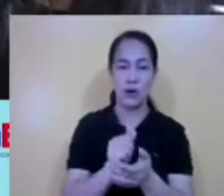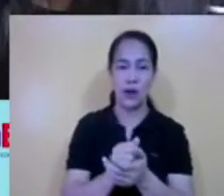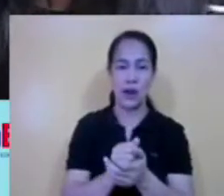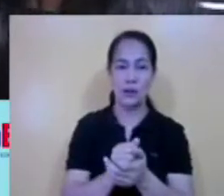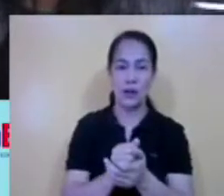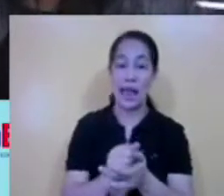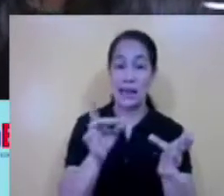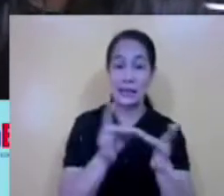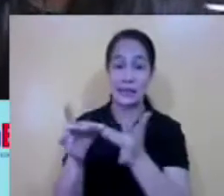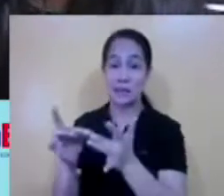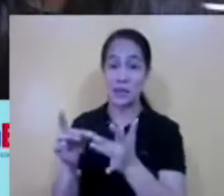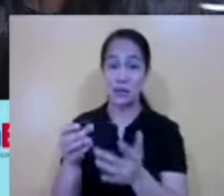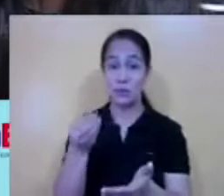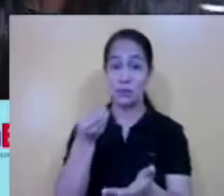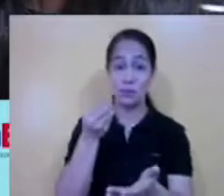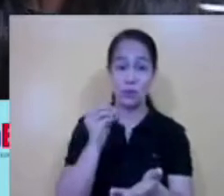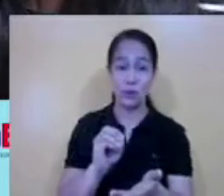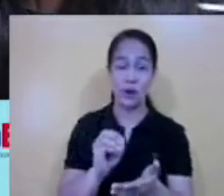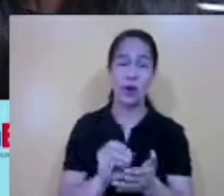order or the reassignment order.